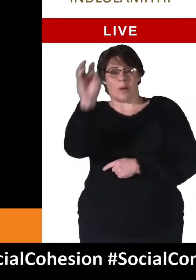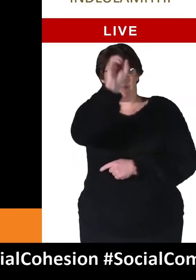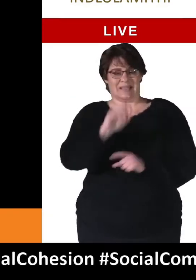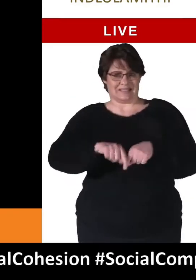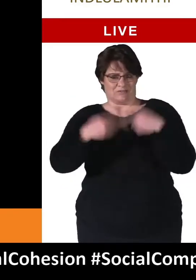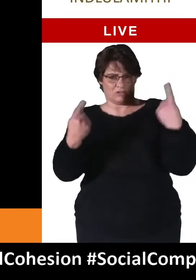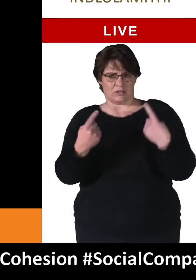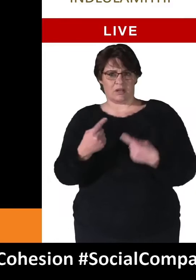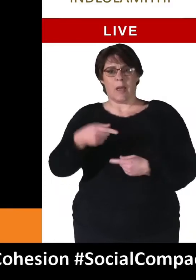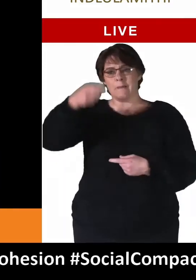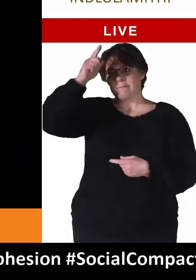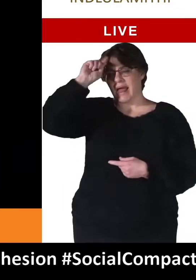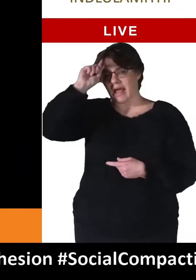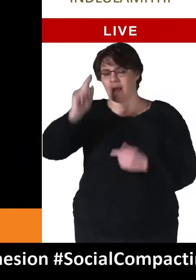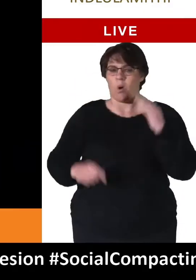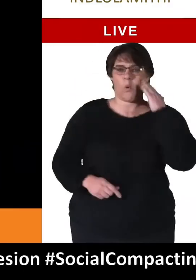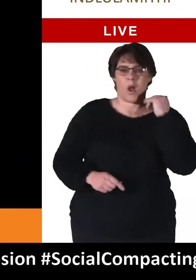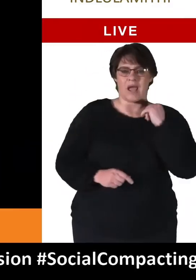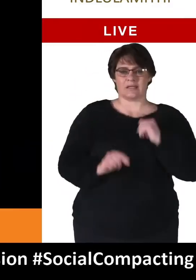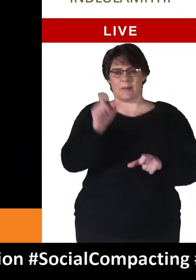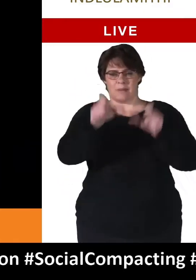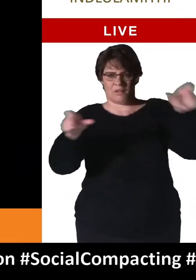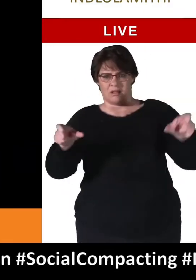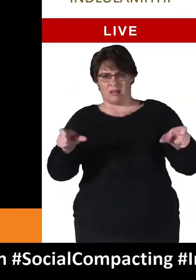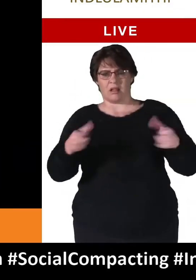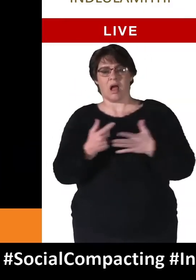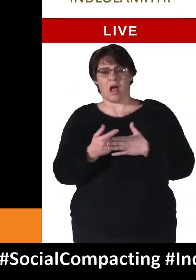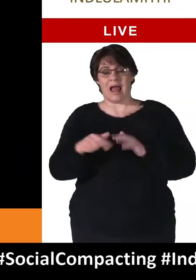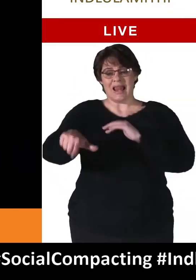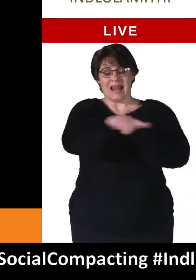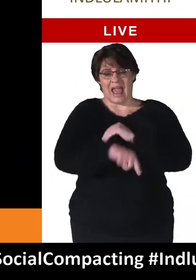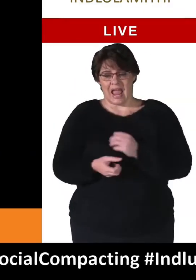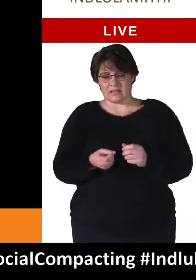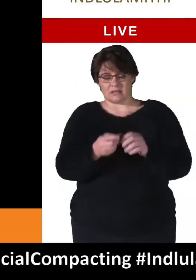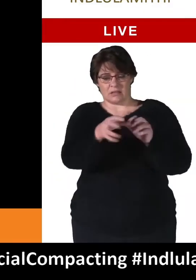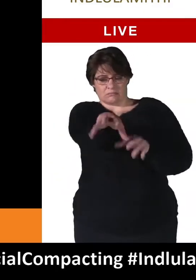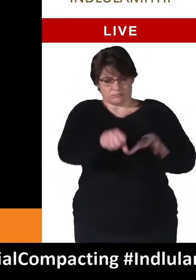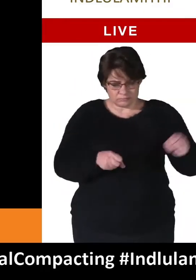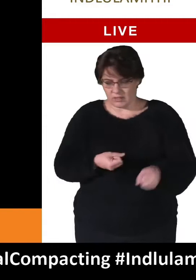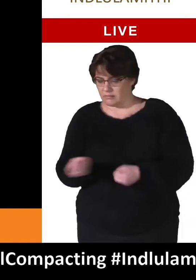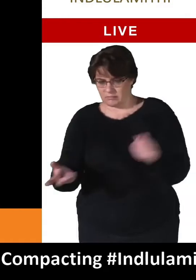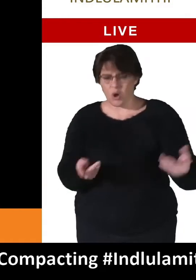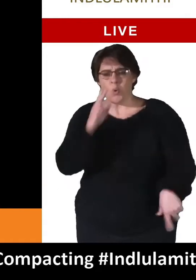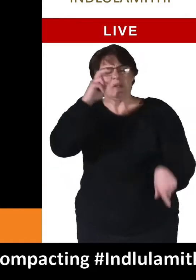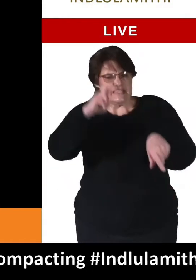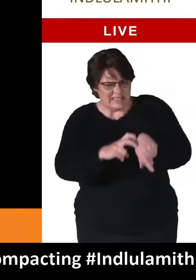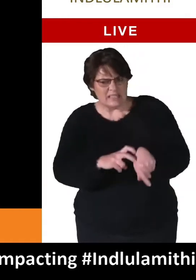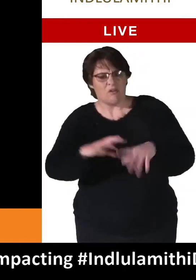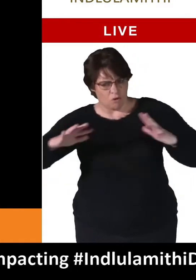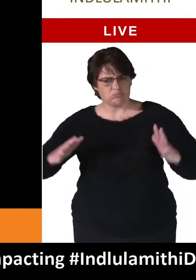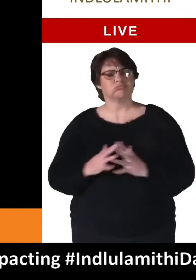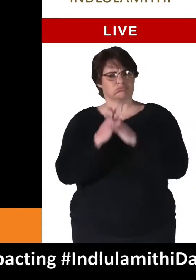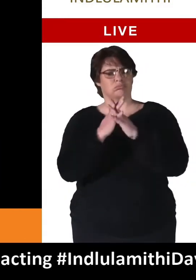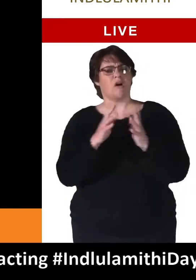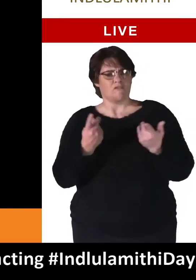between the number of black and white South Africans who believe that land redistribution is necessary for reconciliation, according to